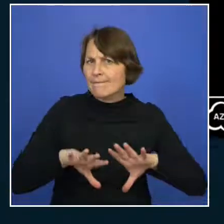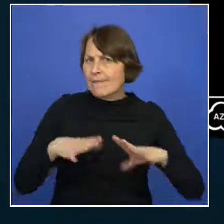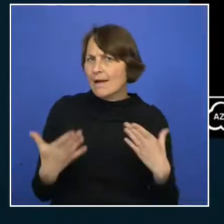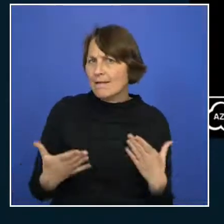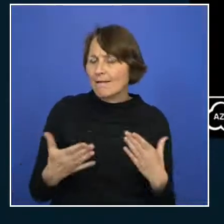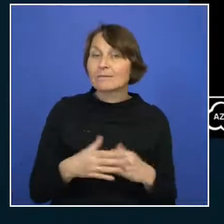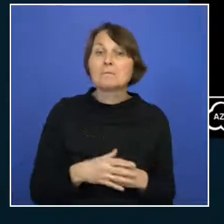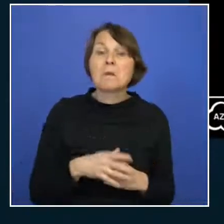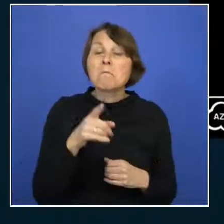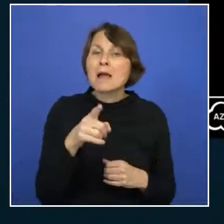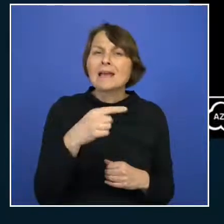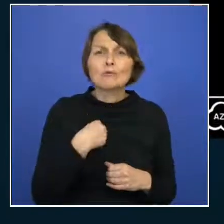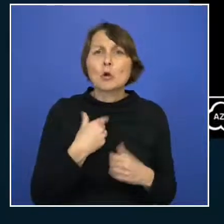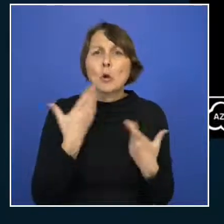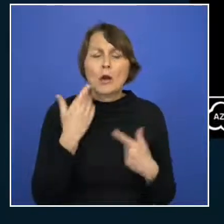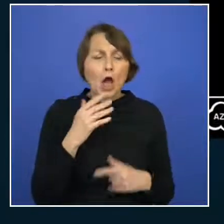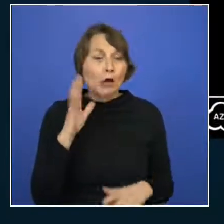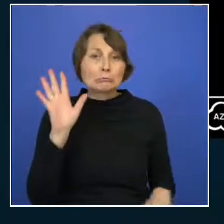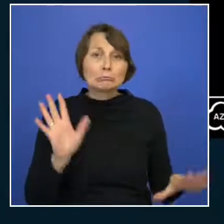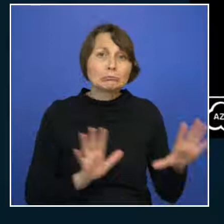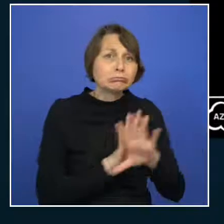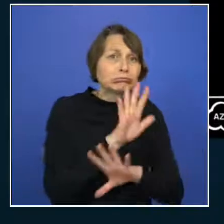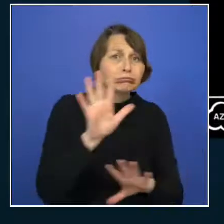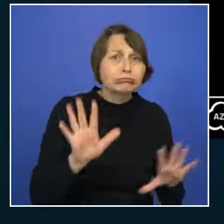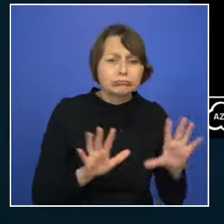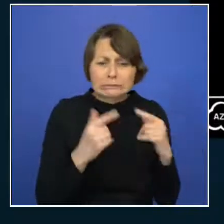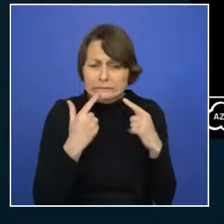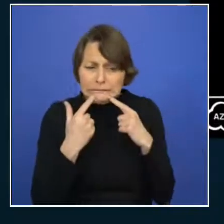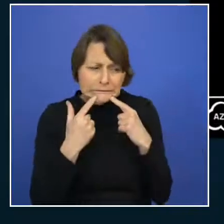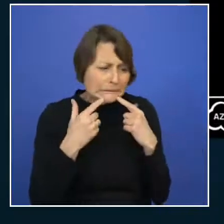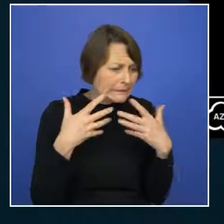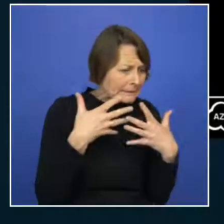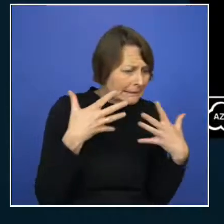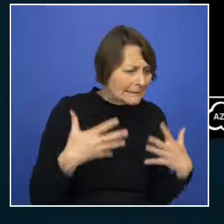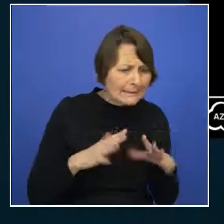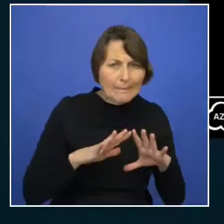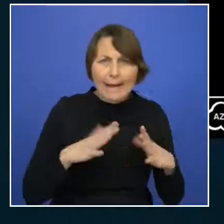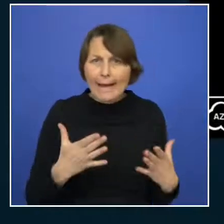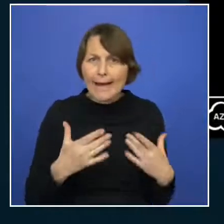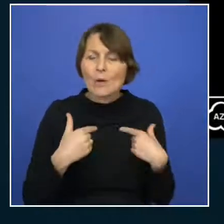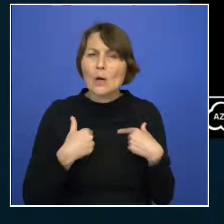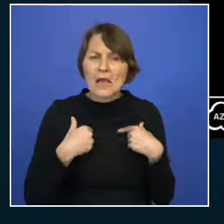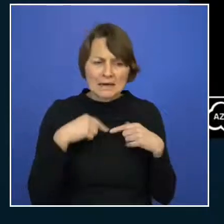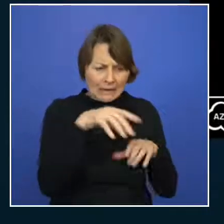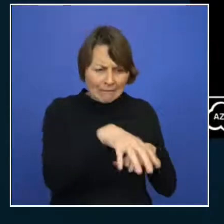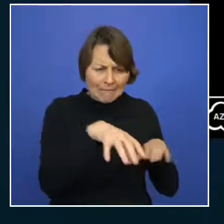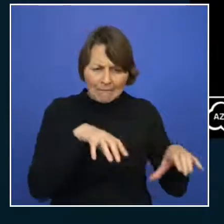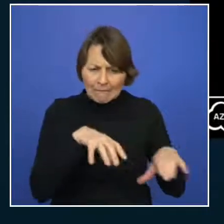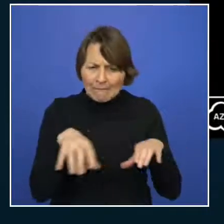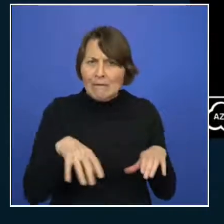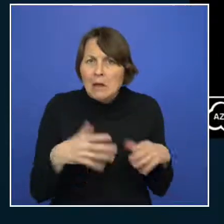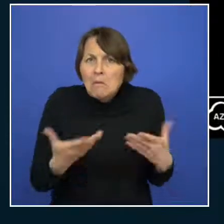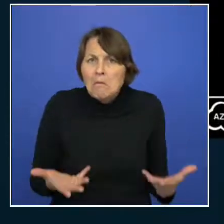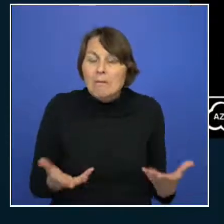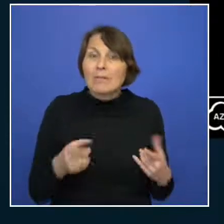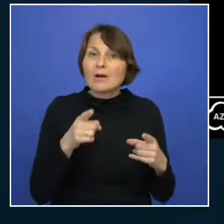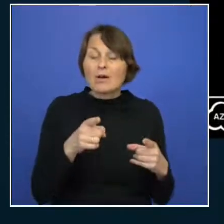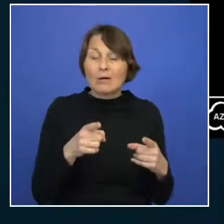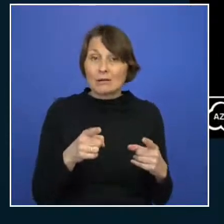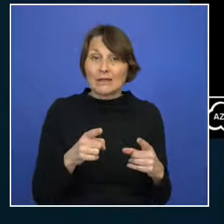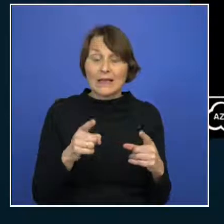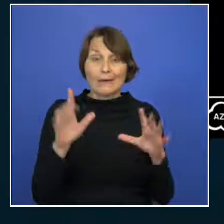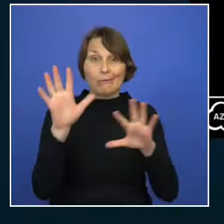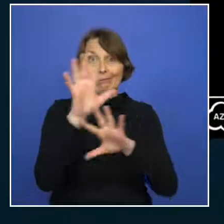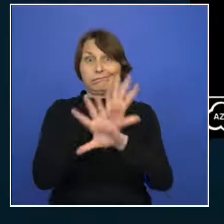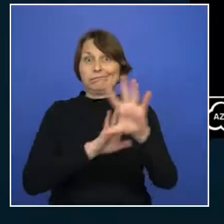well aware how your system works and the infrastructure works, it will be hard to plan the